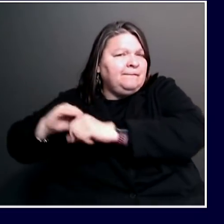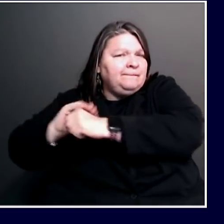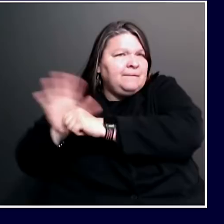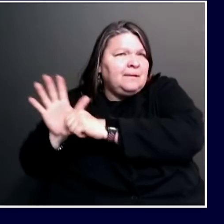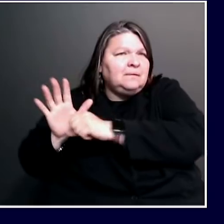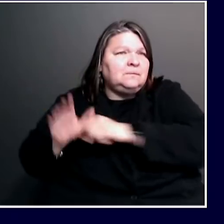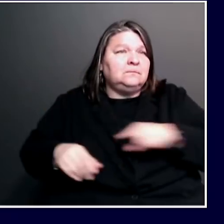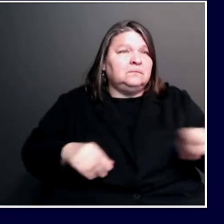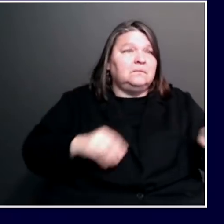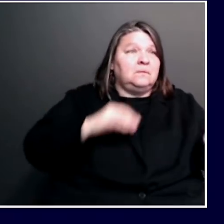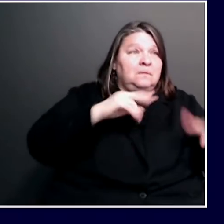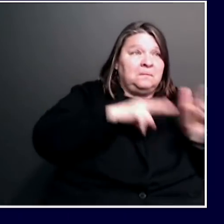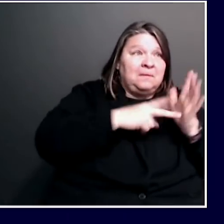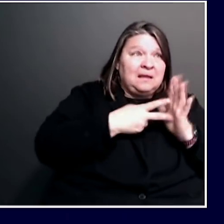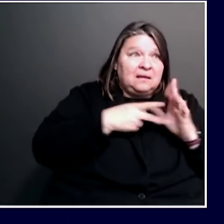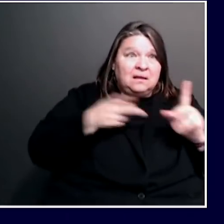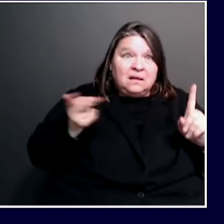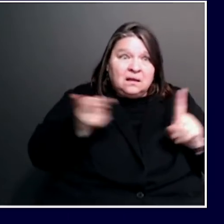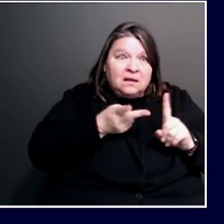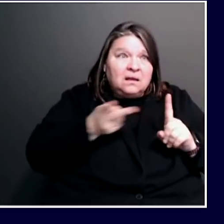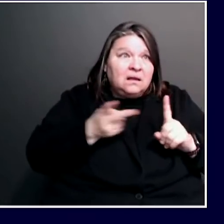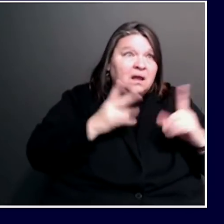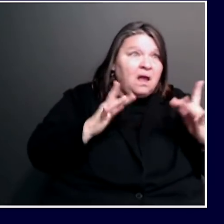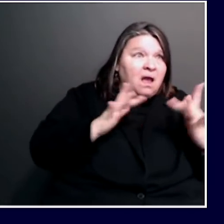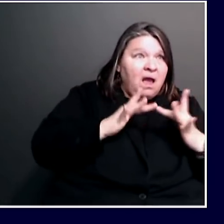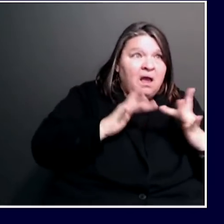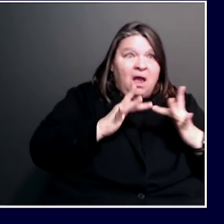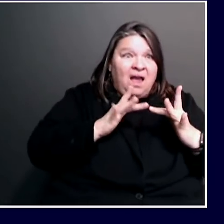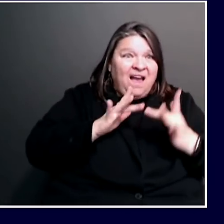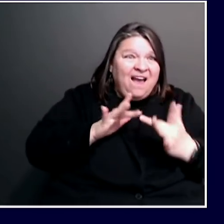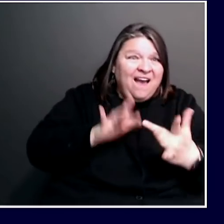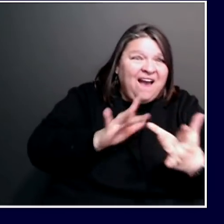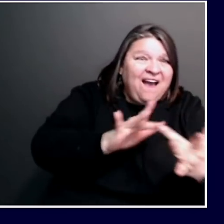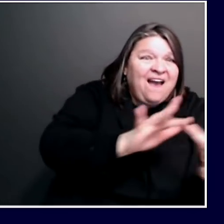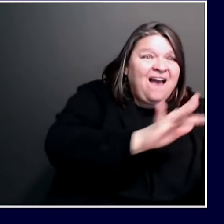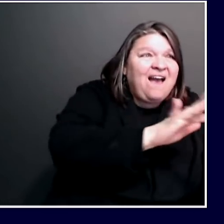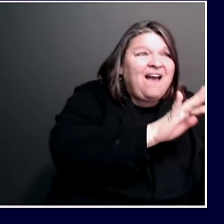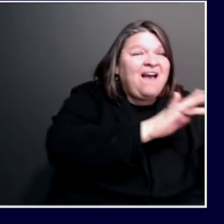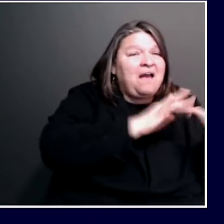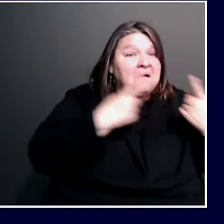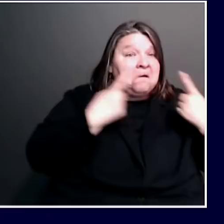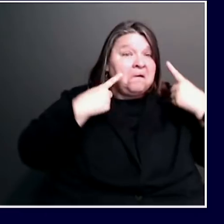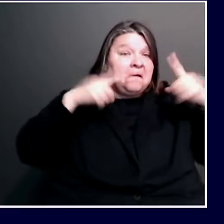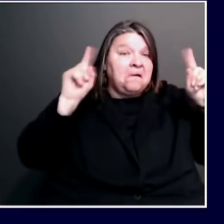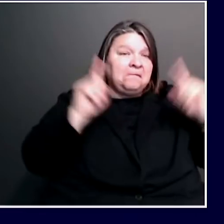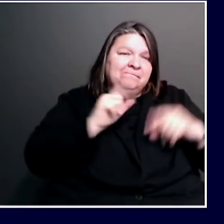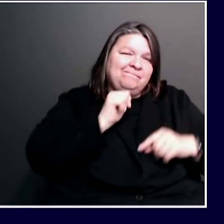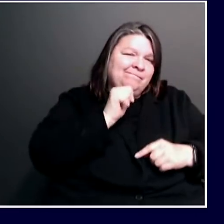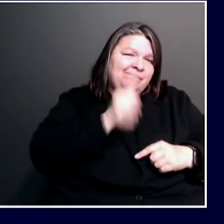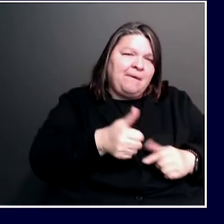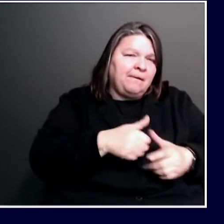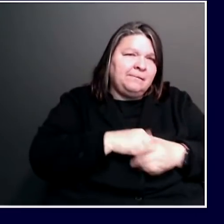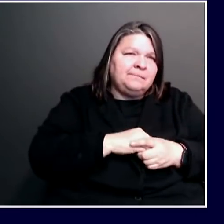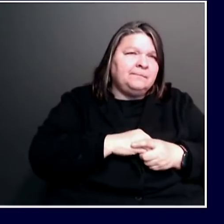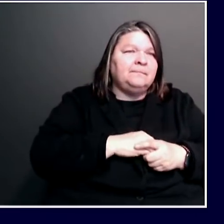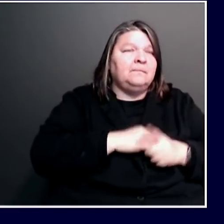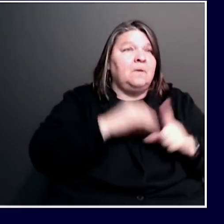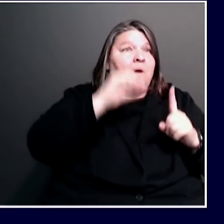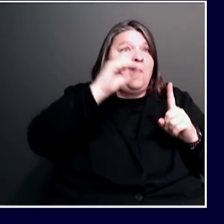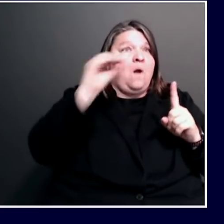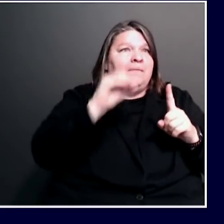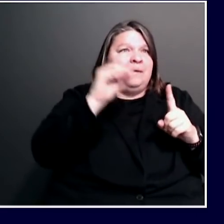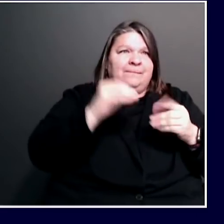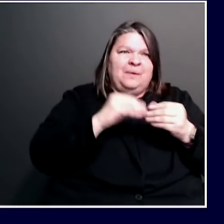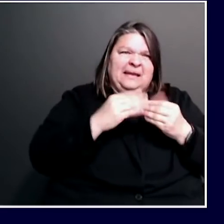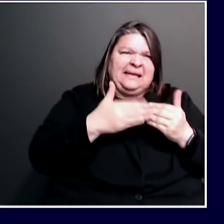tracing. First, it's far more contagiousness. It generates up to 3 times as many more